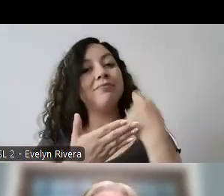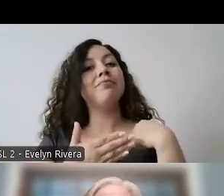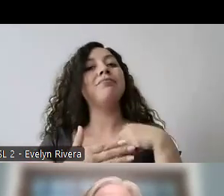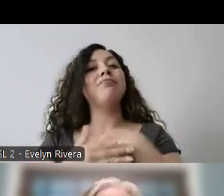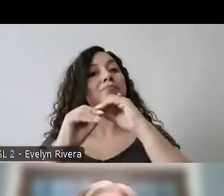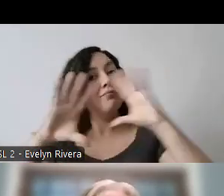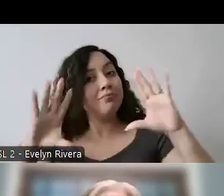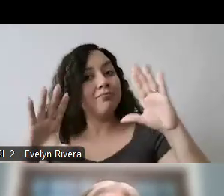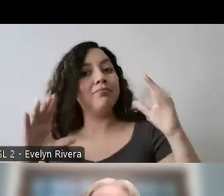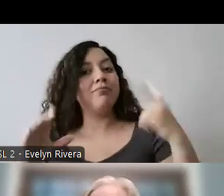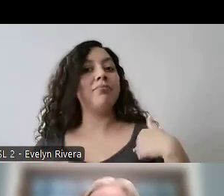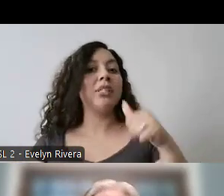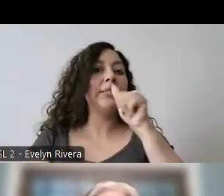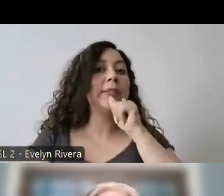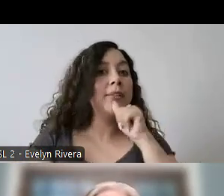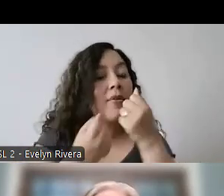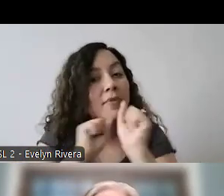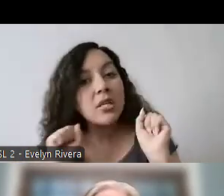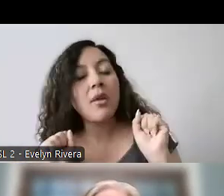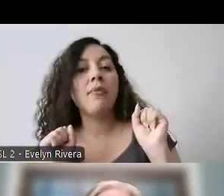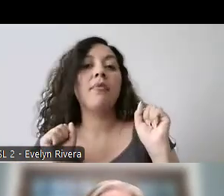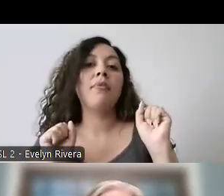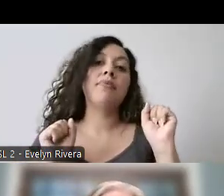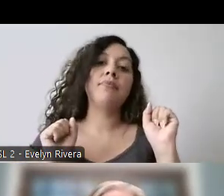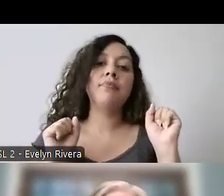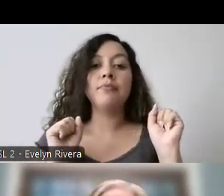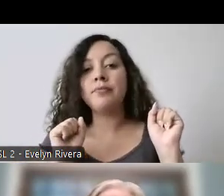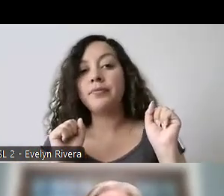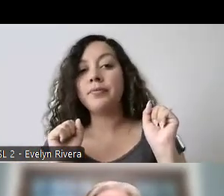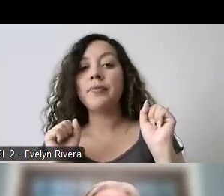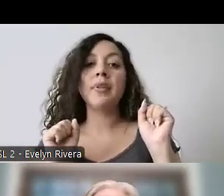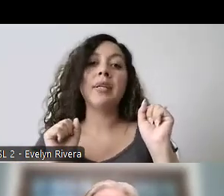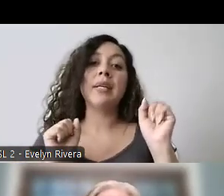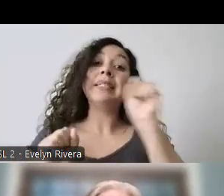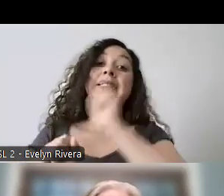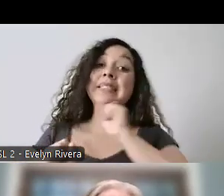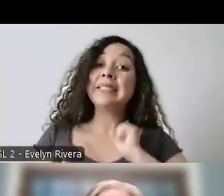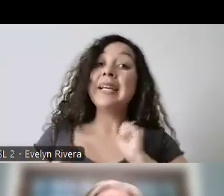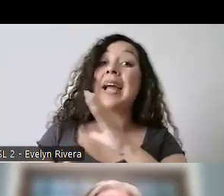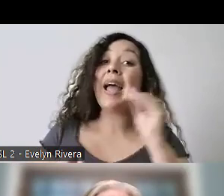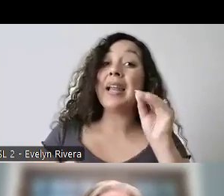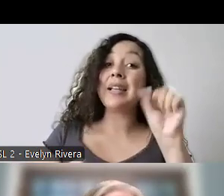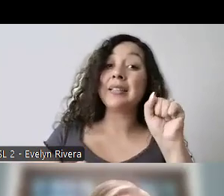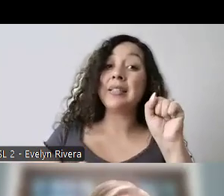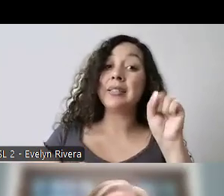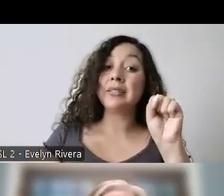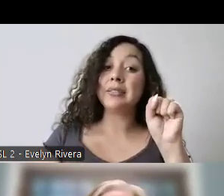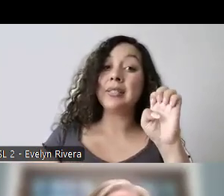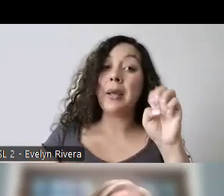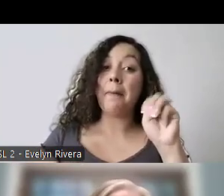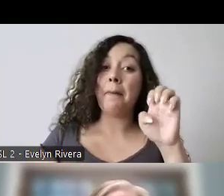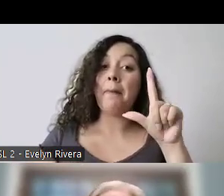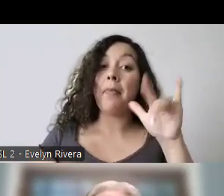to be conservative, safe, the Senate and Assembly committees that are tasked